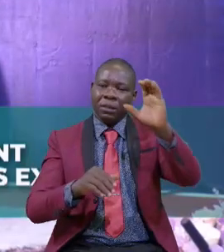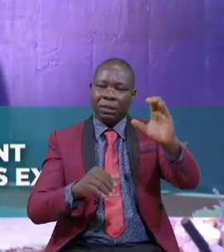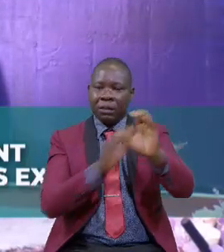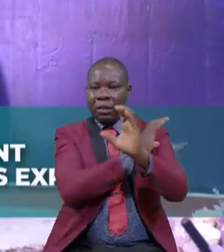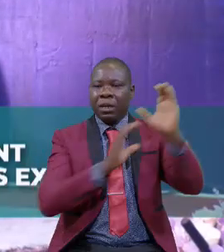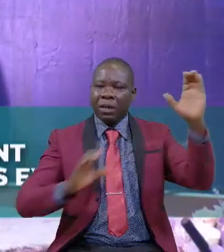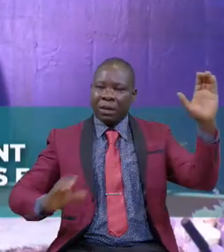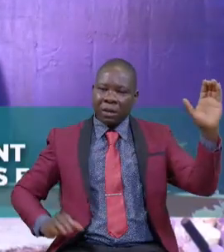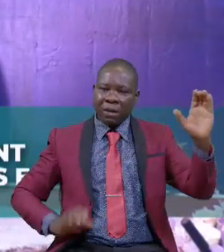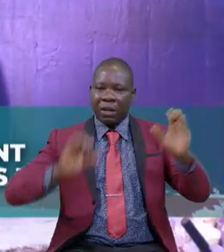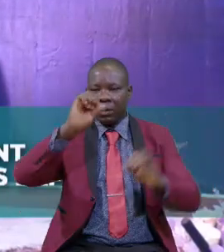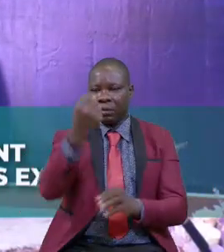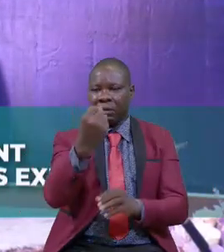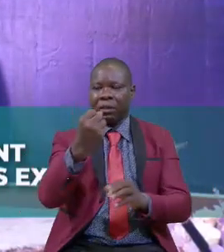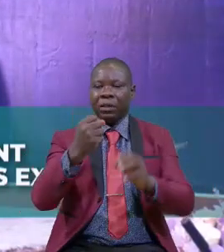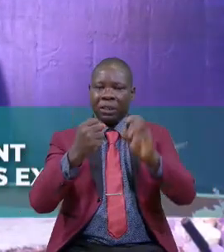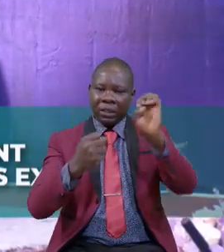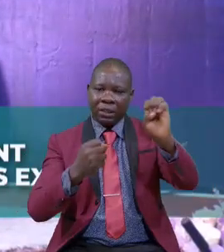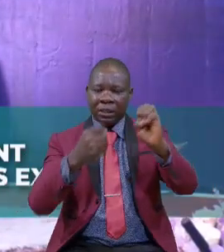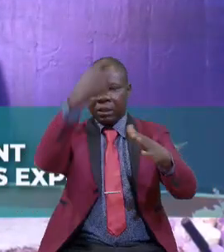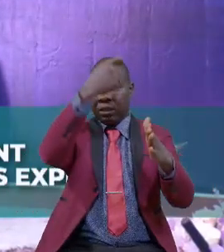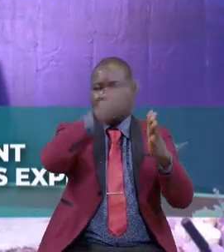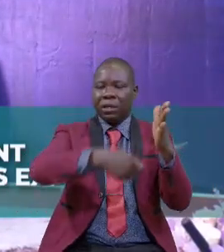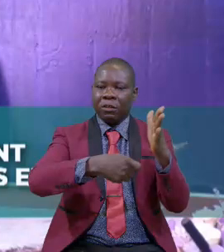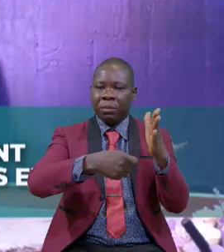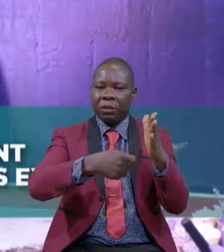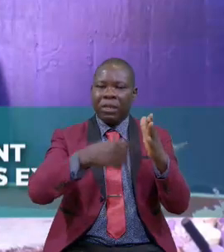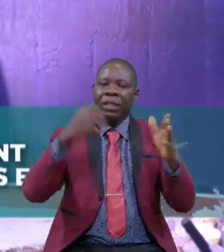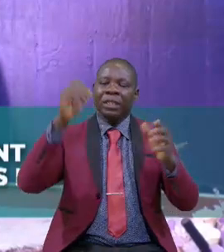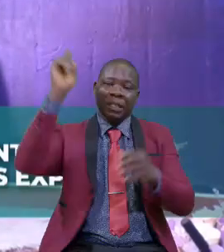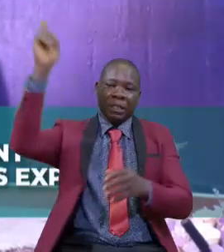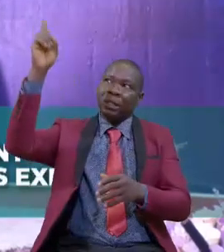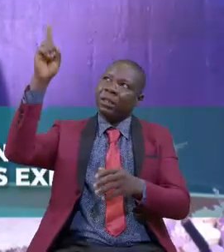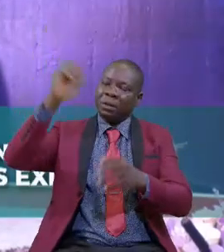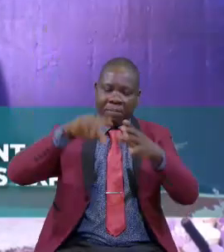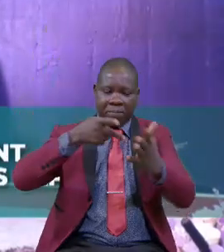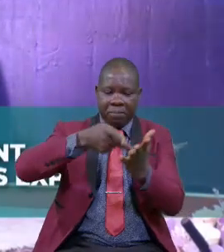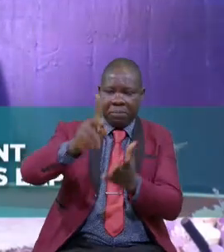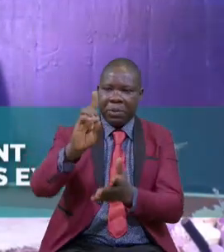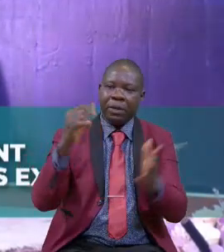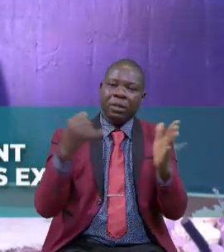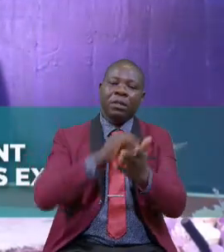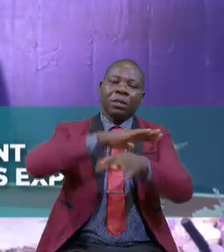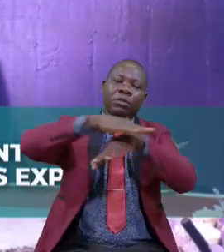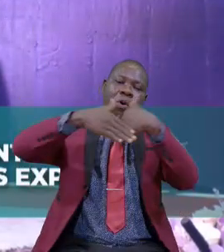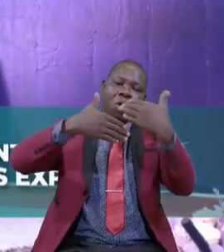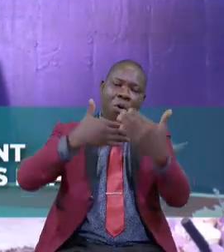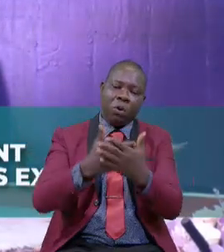or great redemption at Christ's expense. Let's look now at